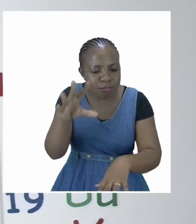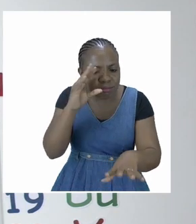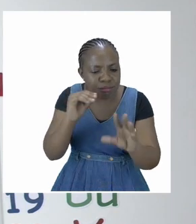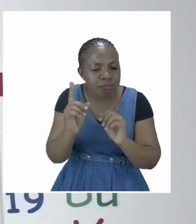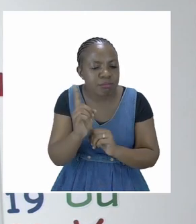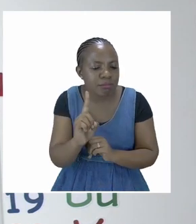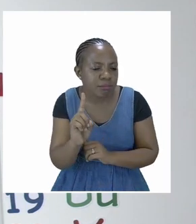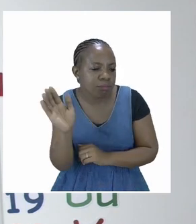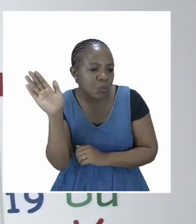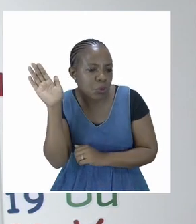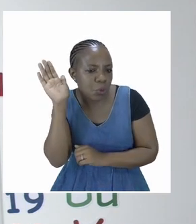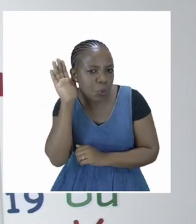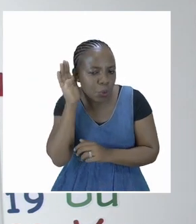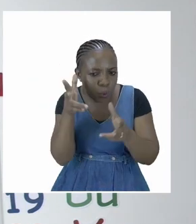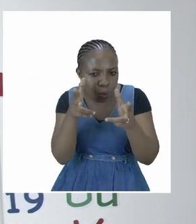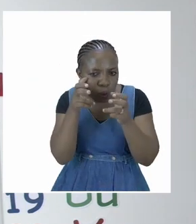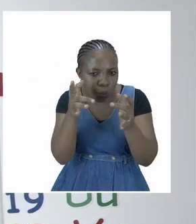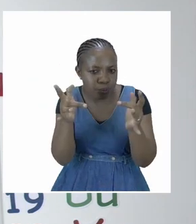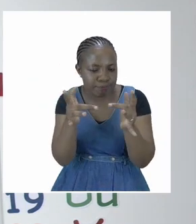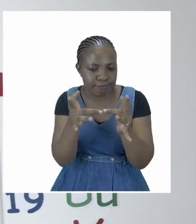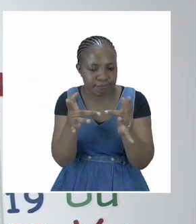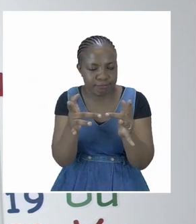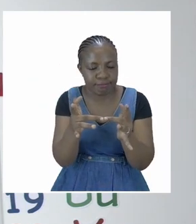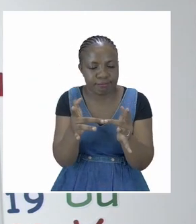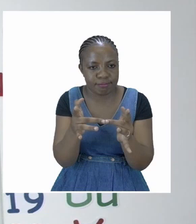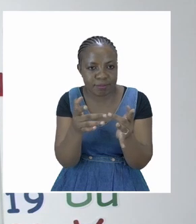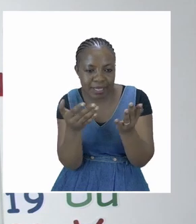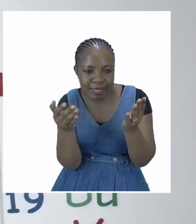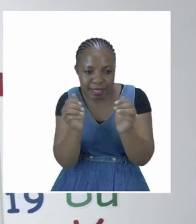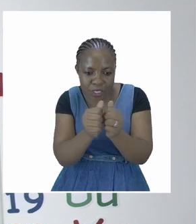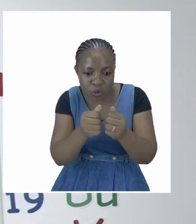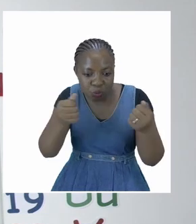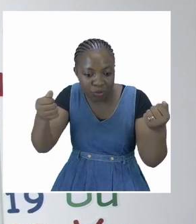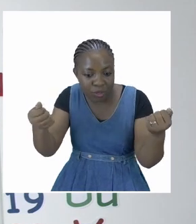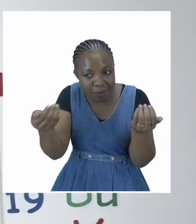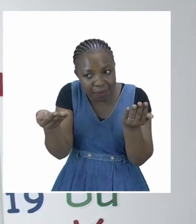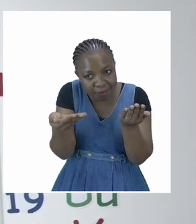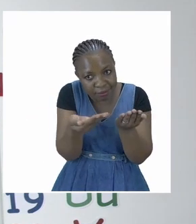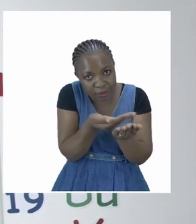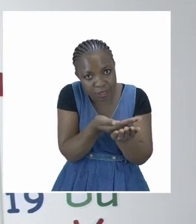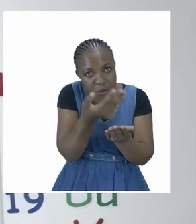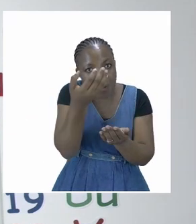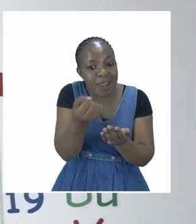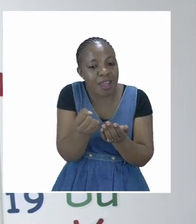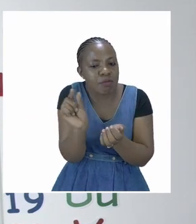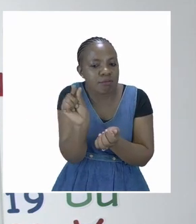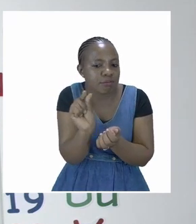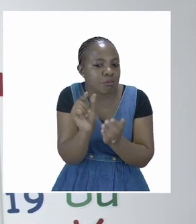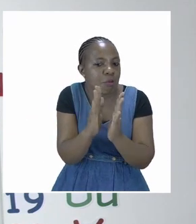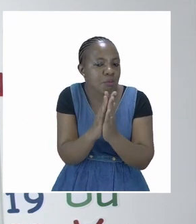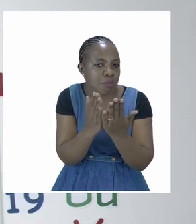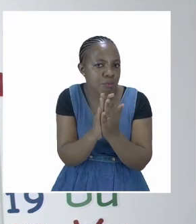or watching online. Inside the newspapers, there is an insert of the lesson